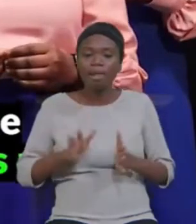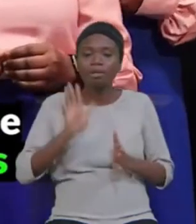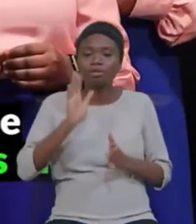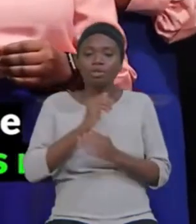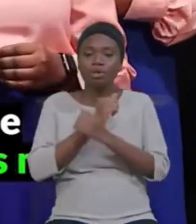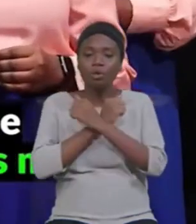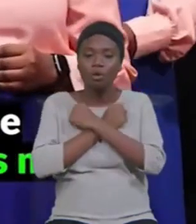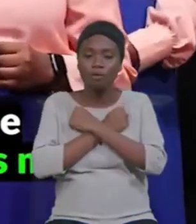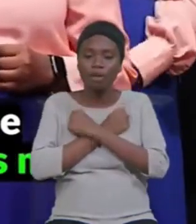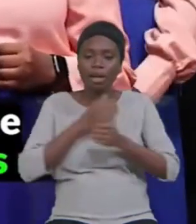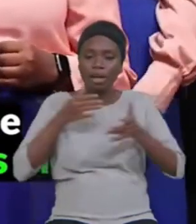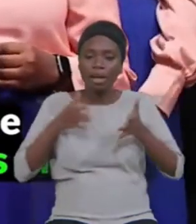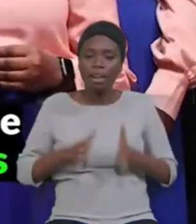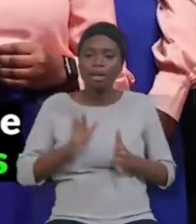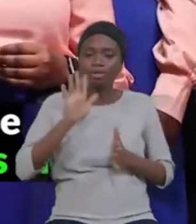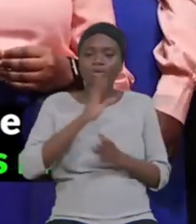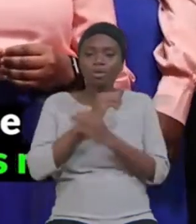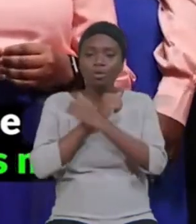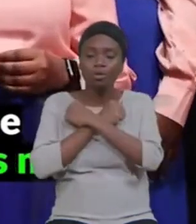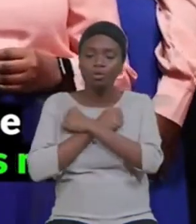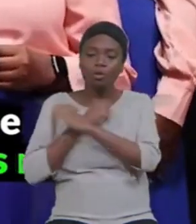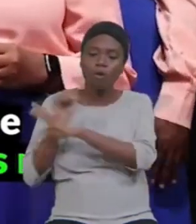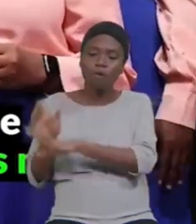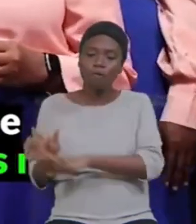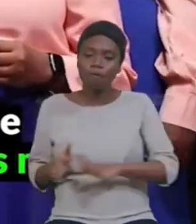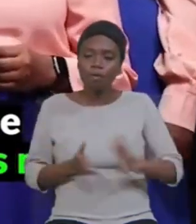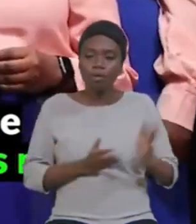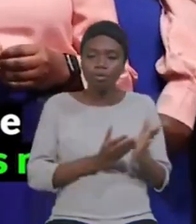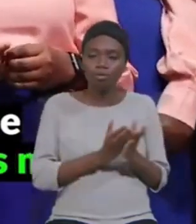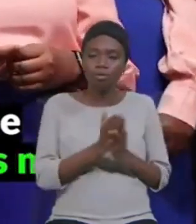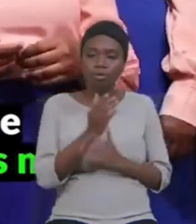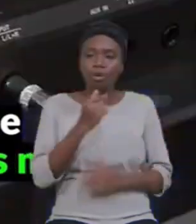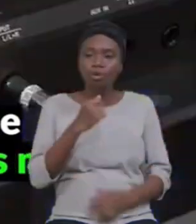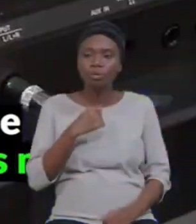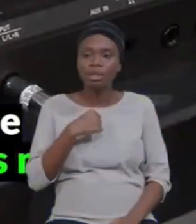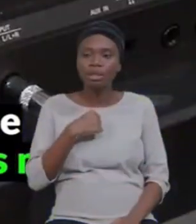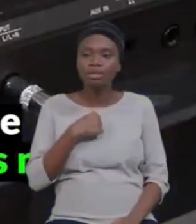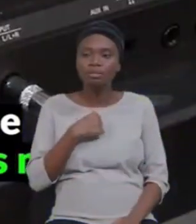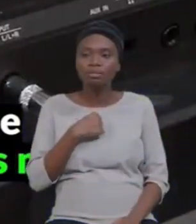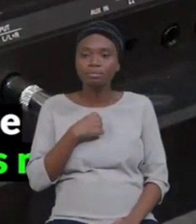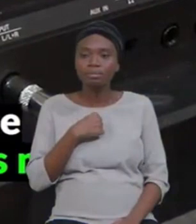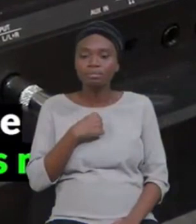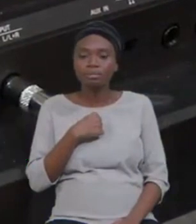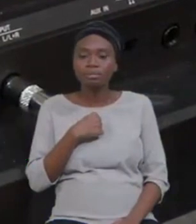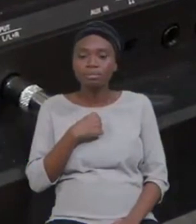your love Let your love flow through me.